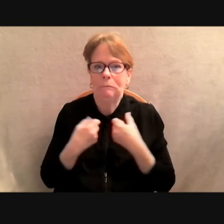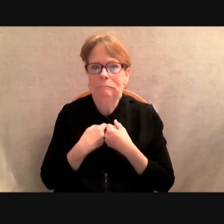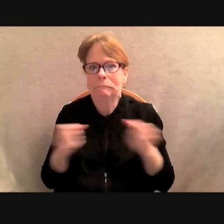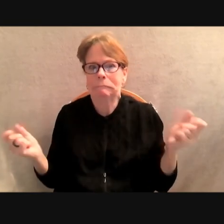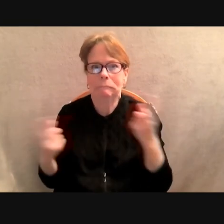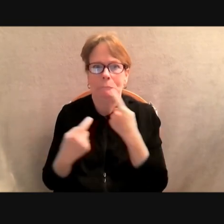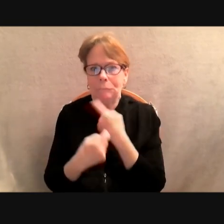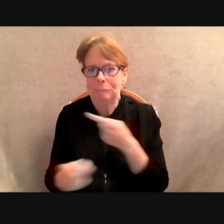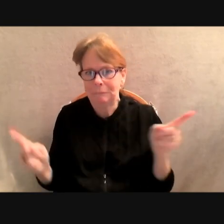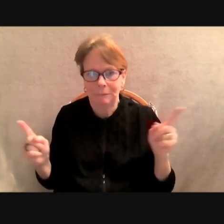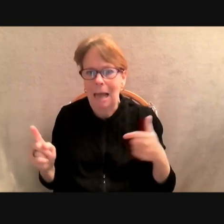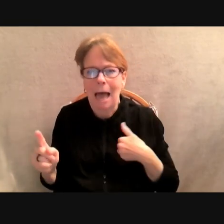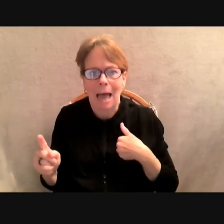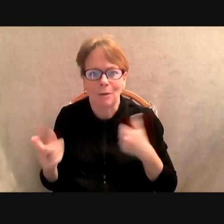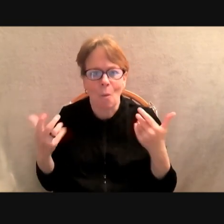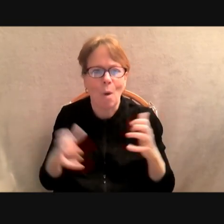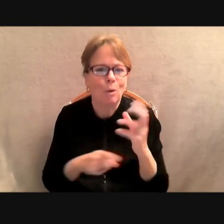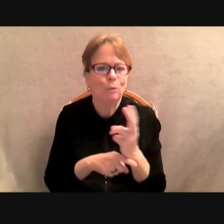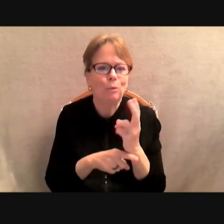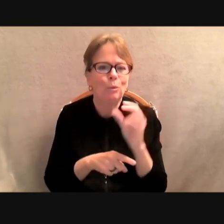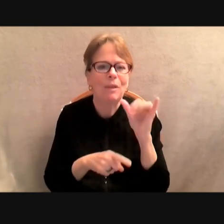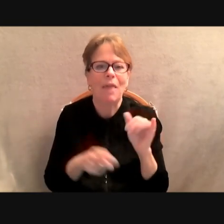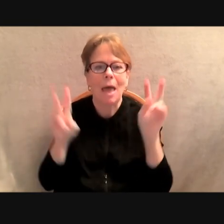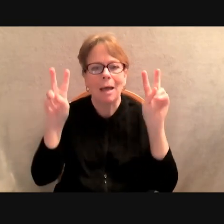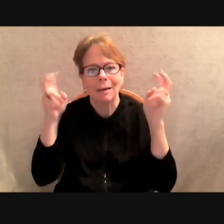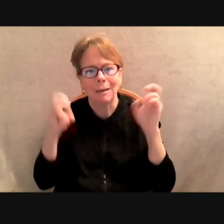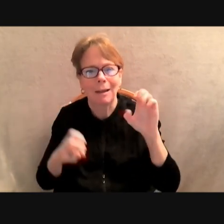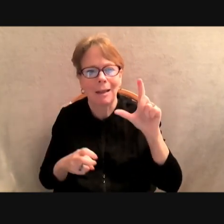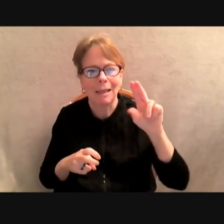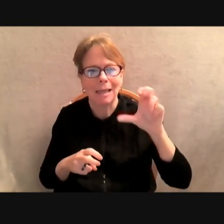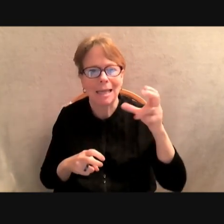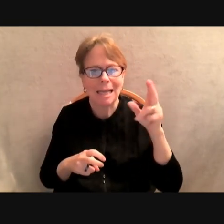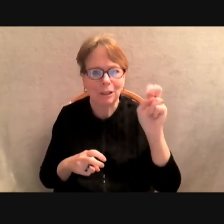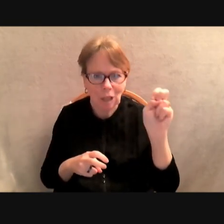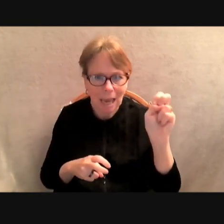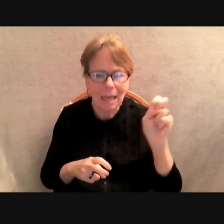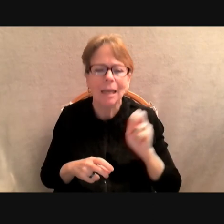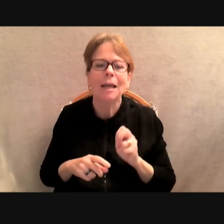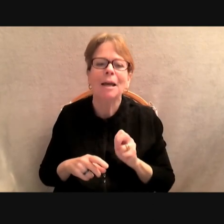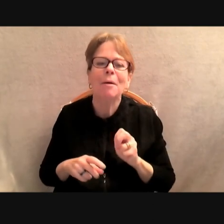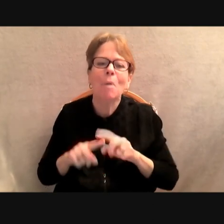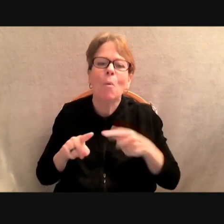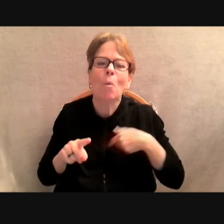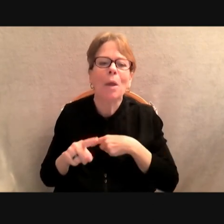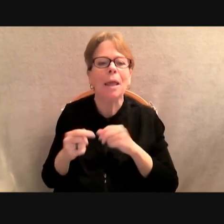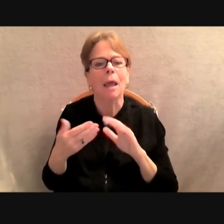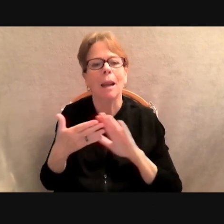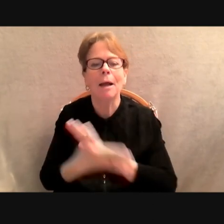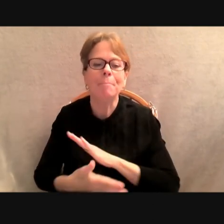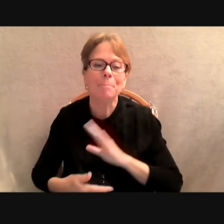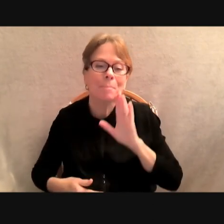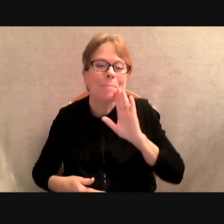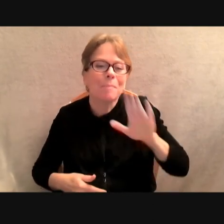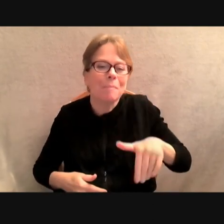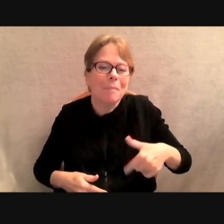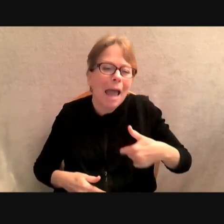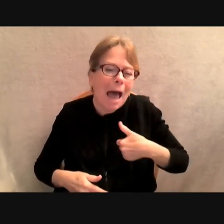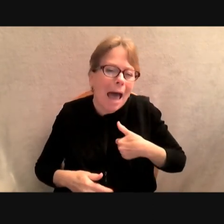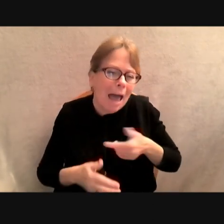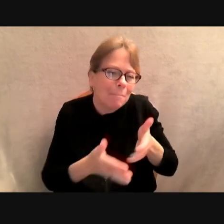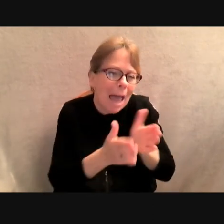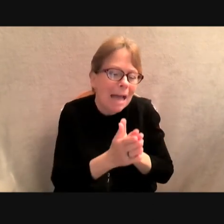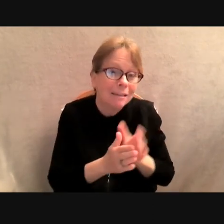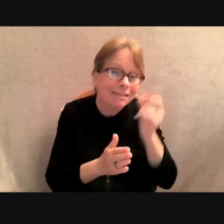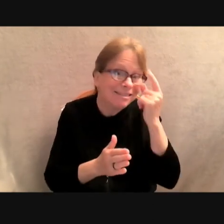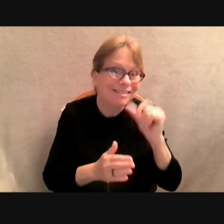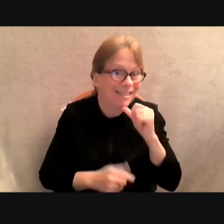but I think it's totally acceptable to use the whole asking for a friend insinuation and reach out and say, you